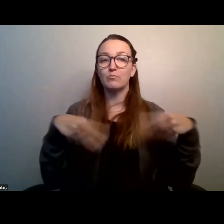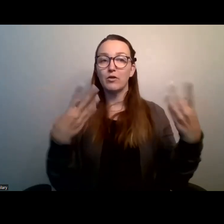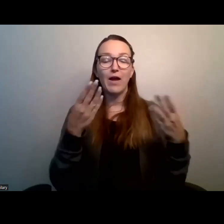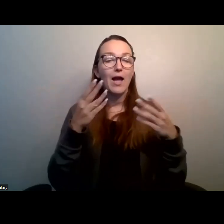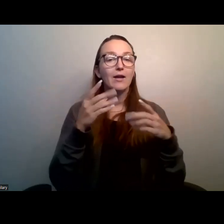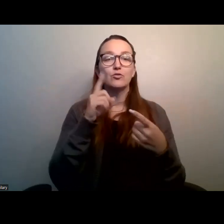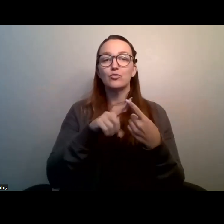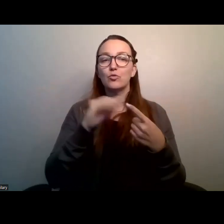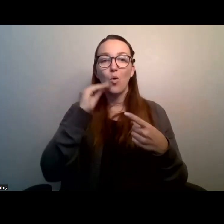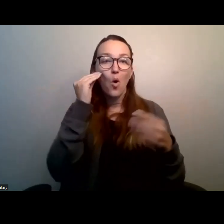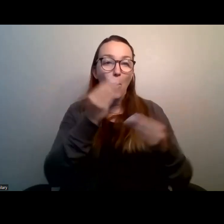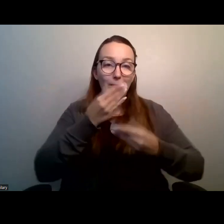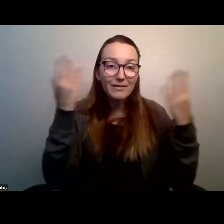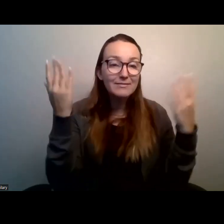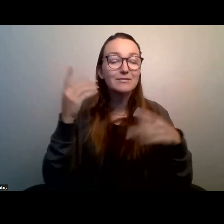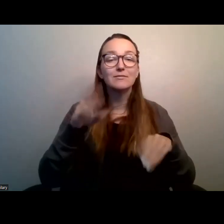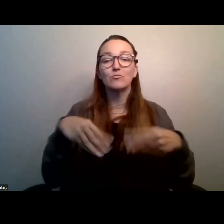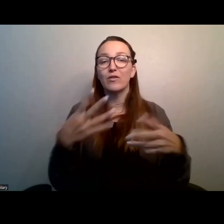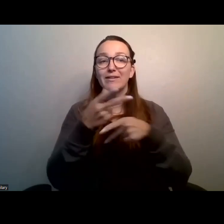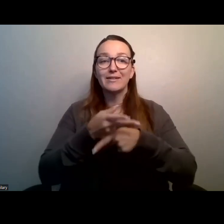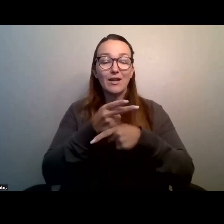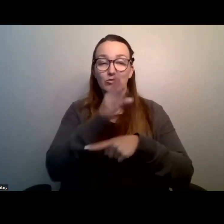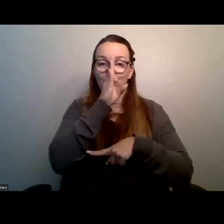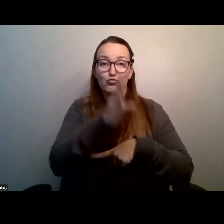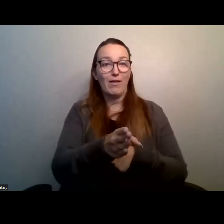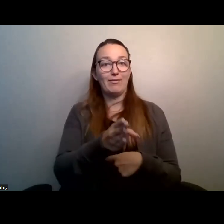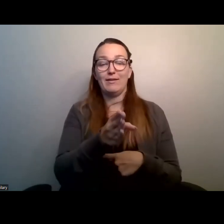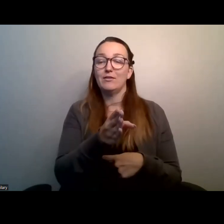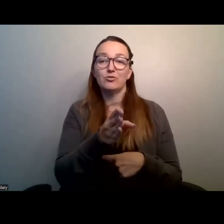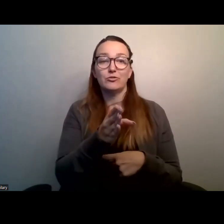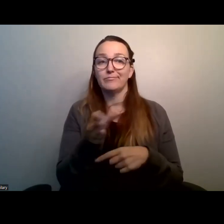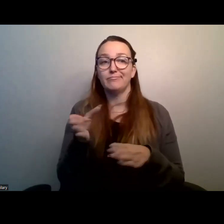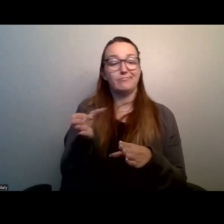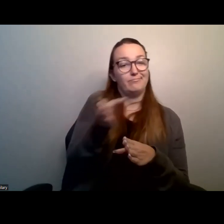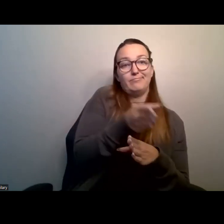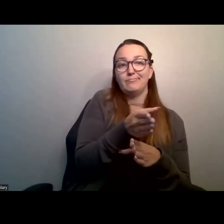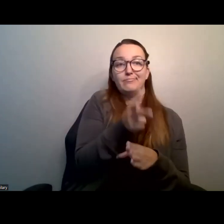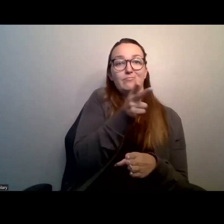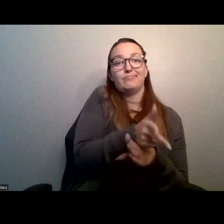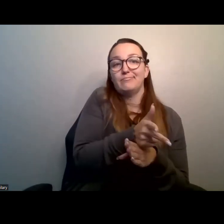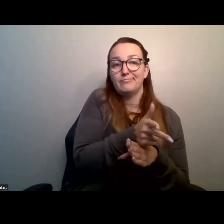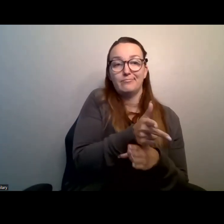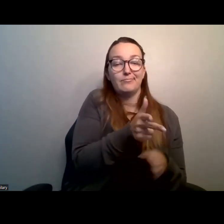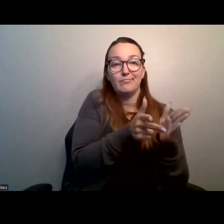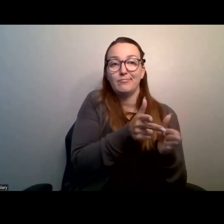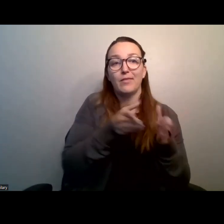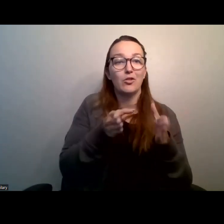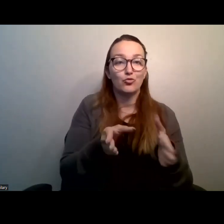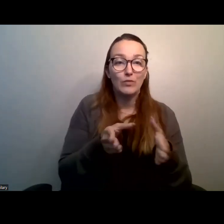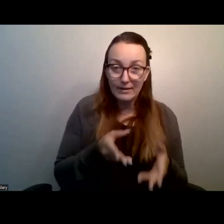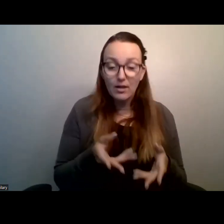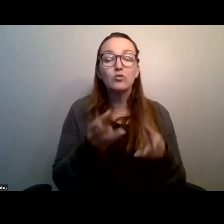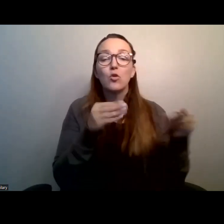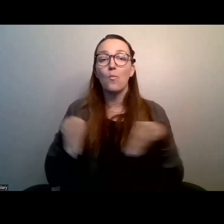homeless, giving care directly right on the side of the street. So mobile healthcare really